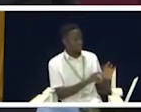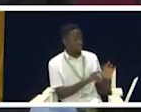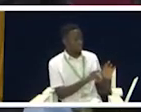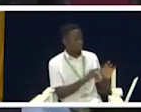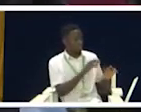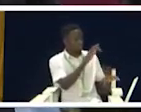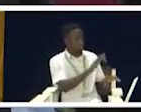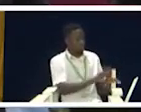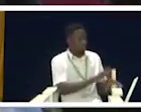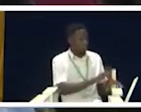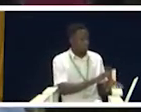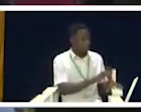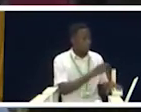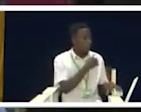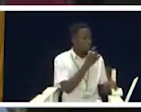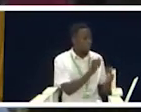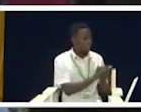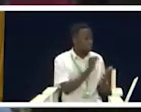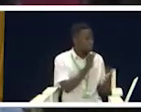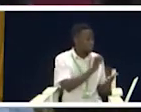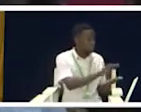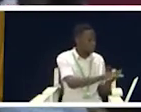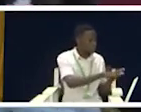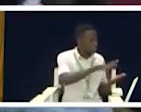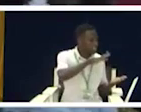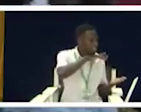it and you say, it's not clean.